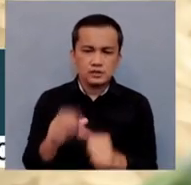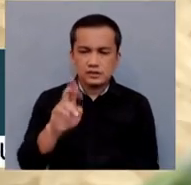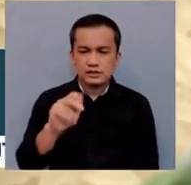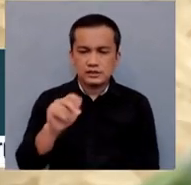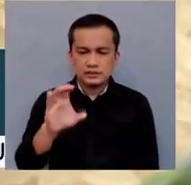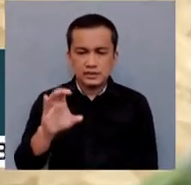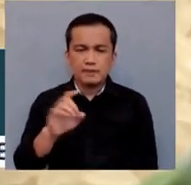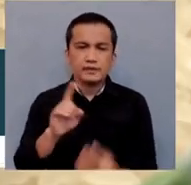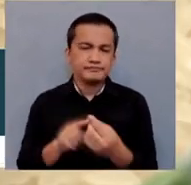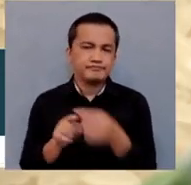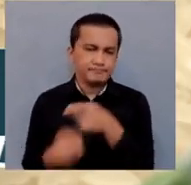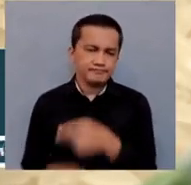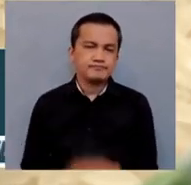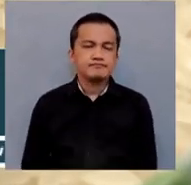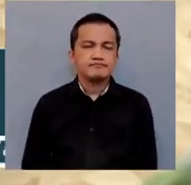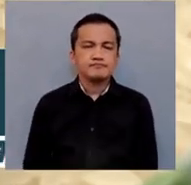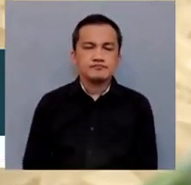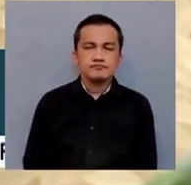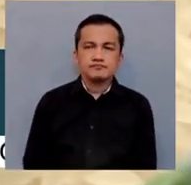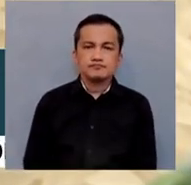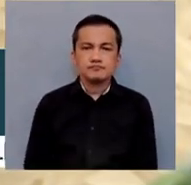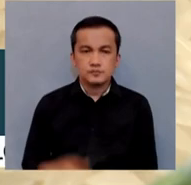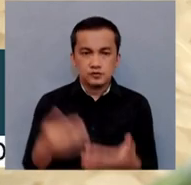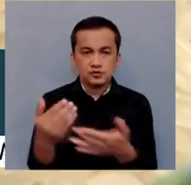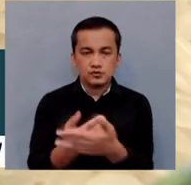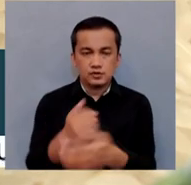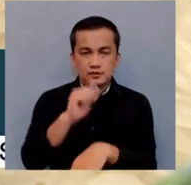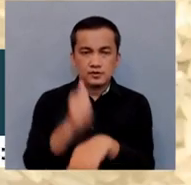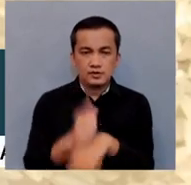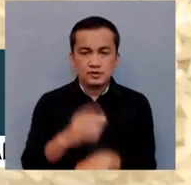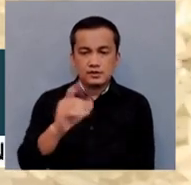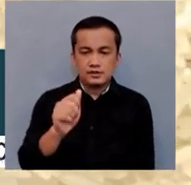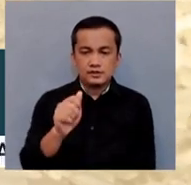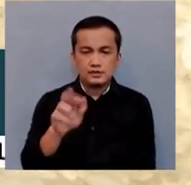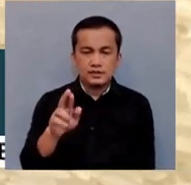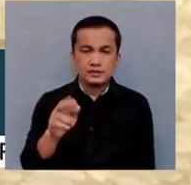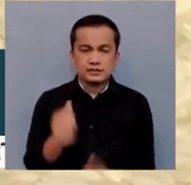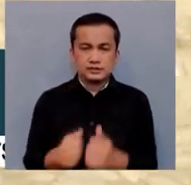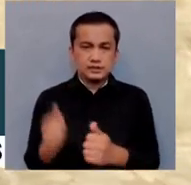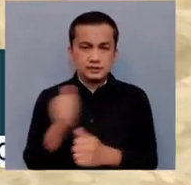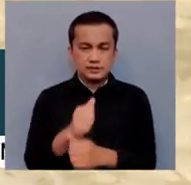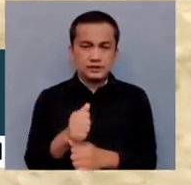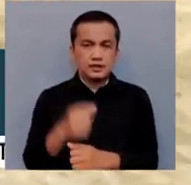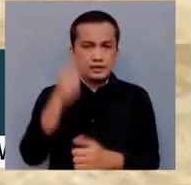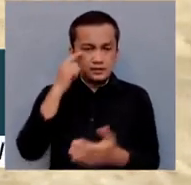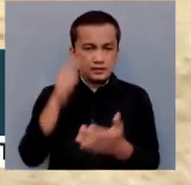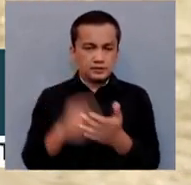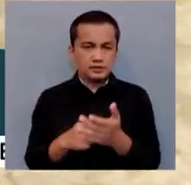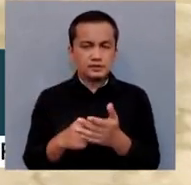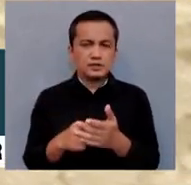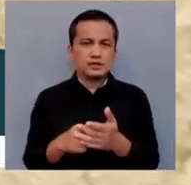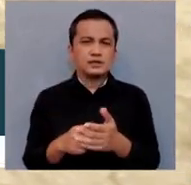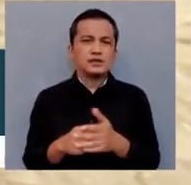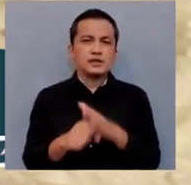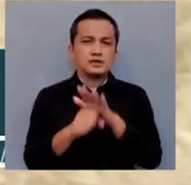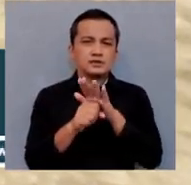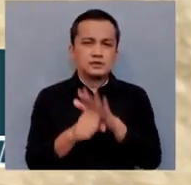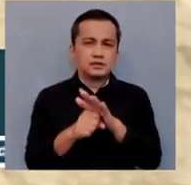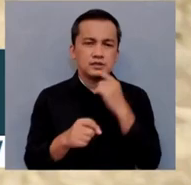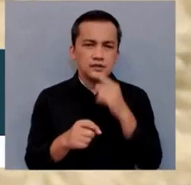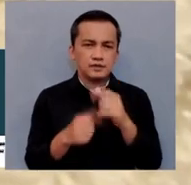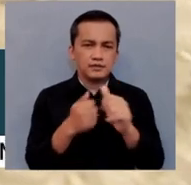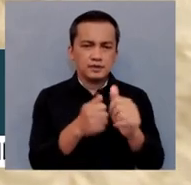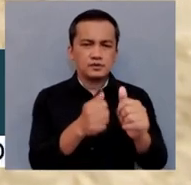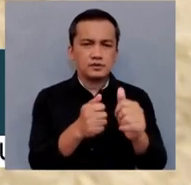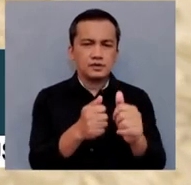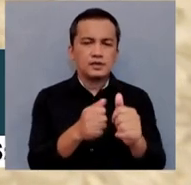it. The newly appointed DAR chief recognizes the pressure in following the footsteps of his grandfather, Conrado Estrella